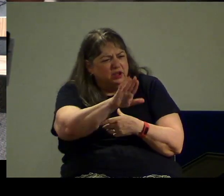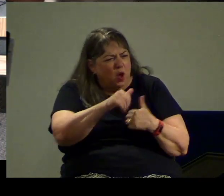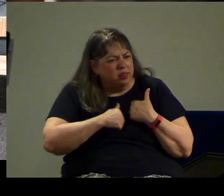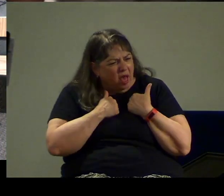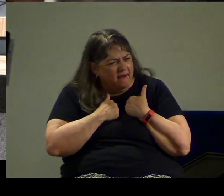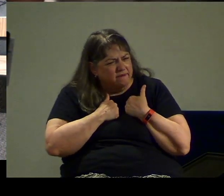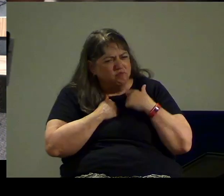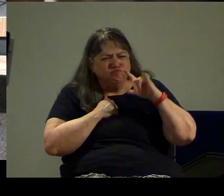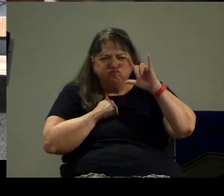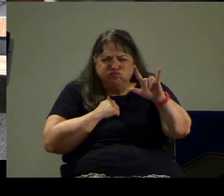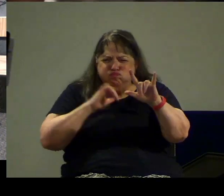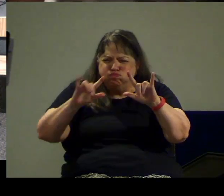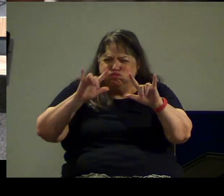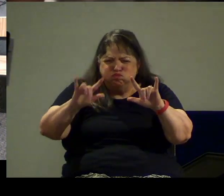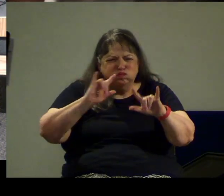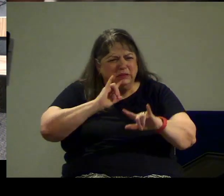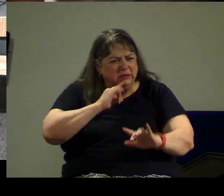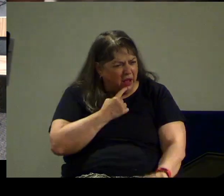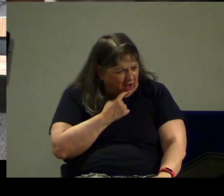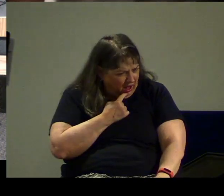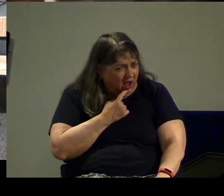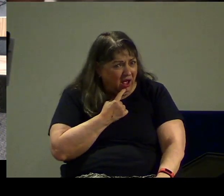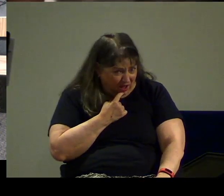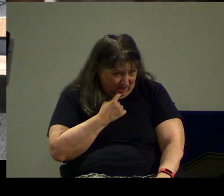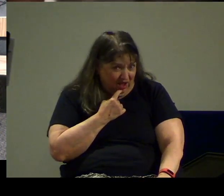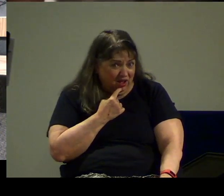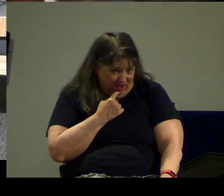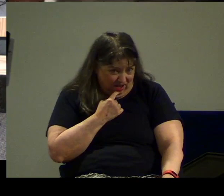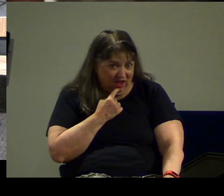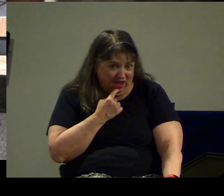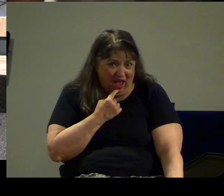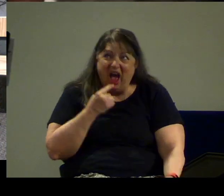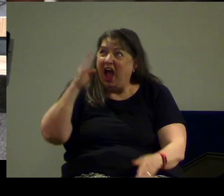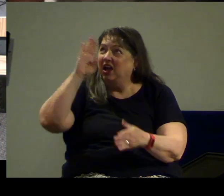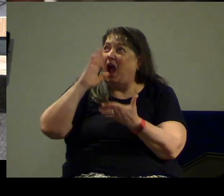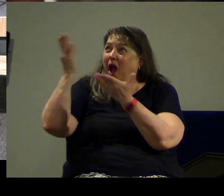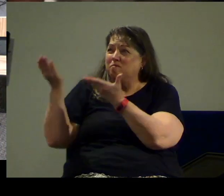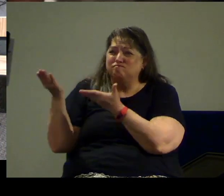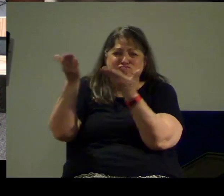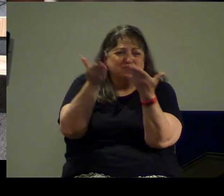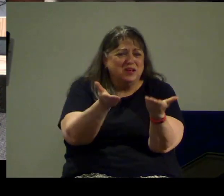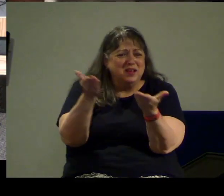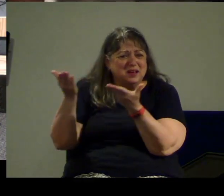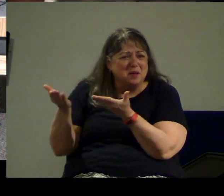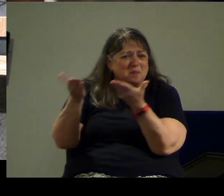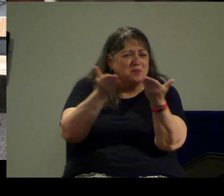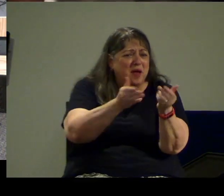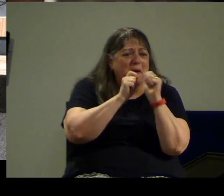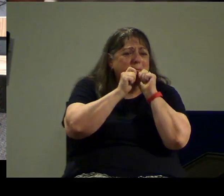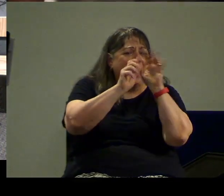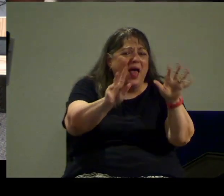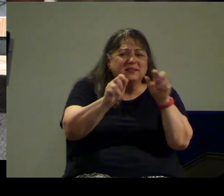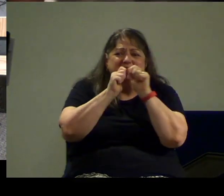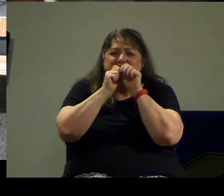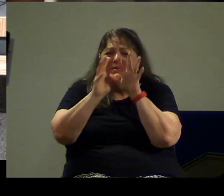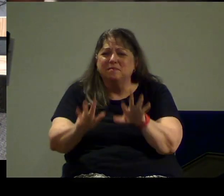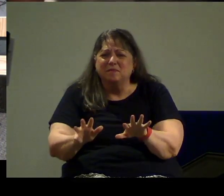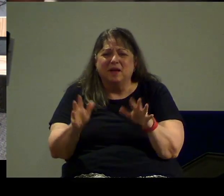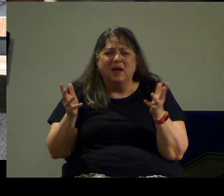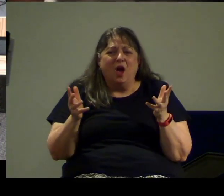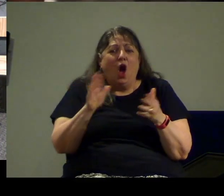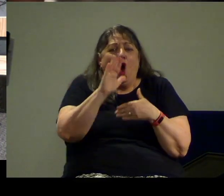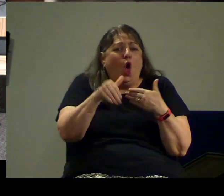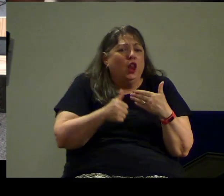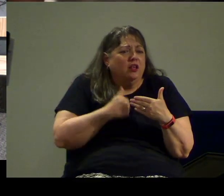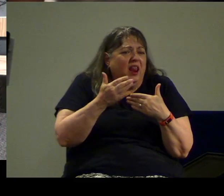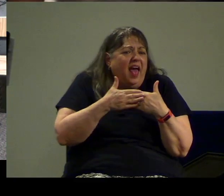life to help you and guide you and bring into your life the things that will bless you and do you good all the